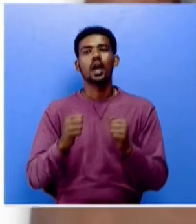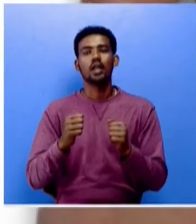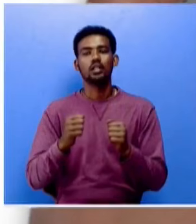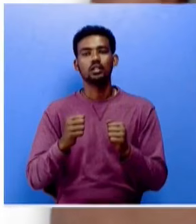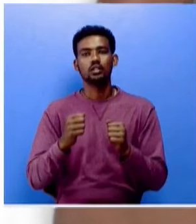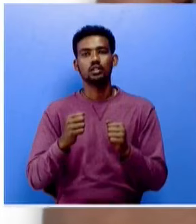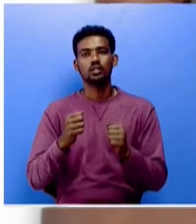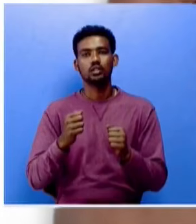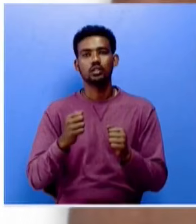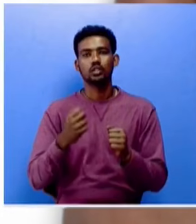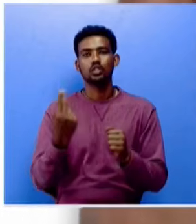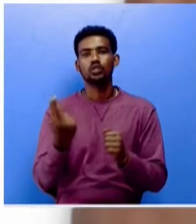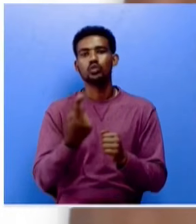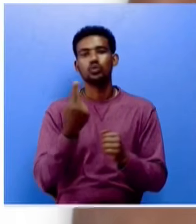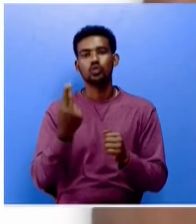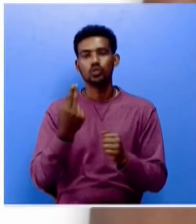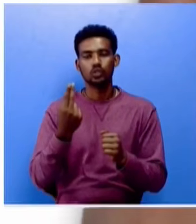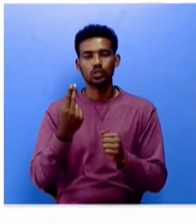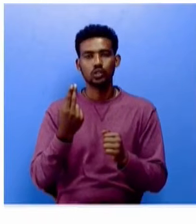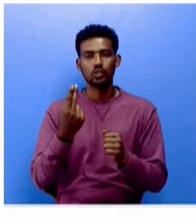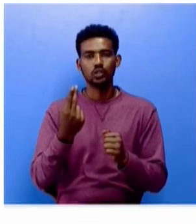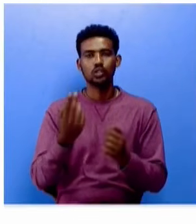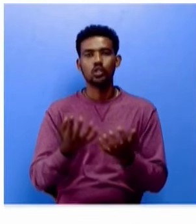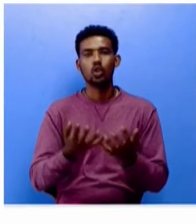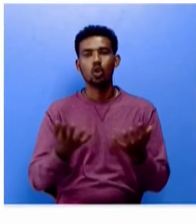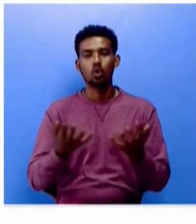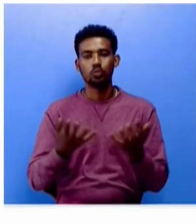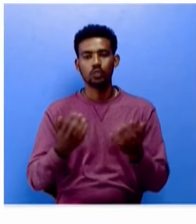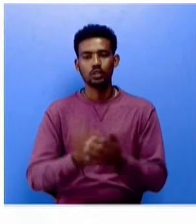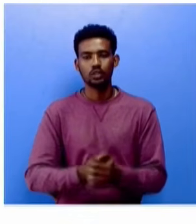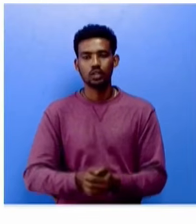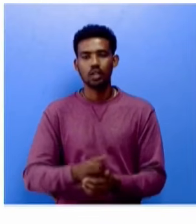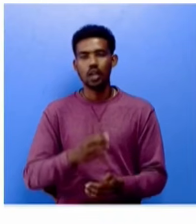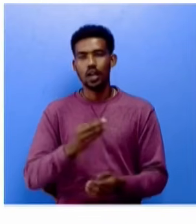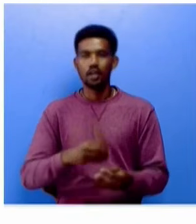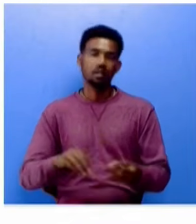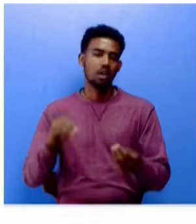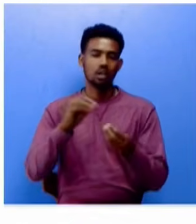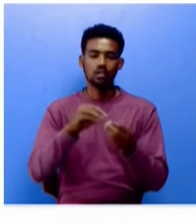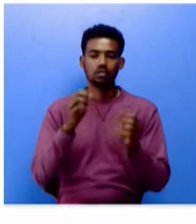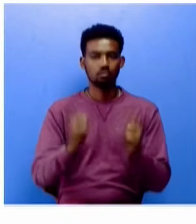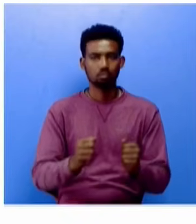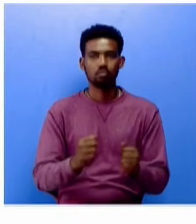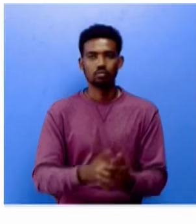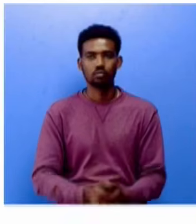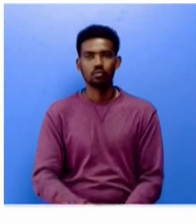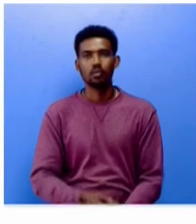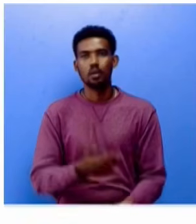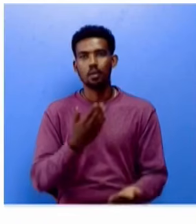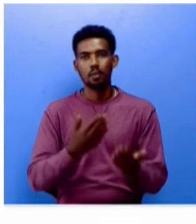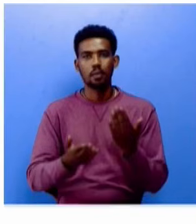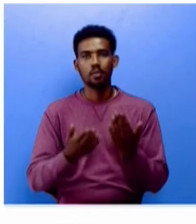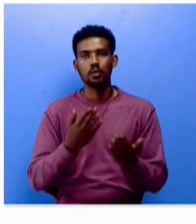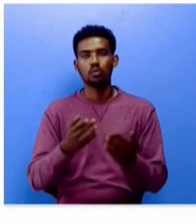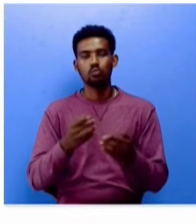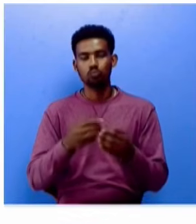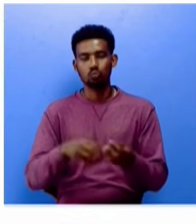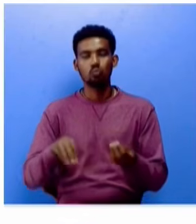object or complementary. Any complementary can be used to make it more